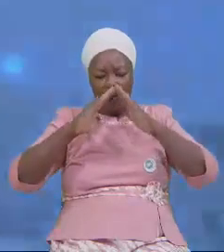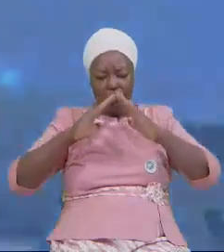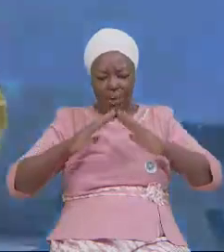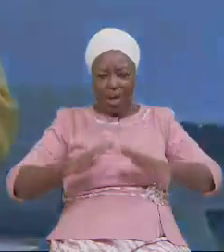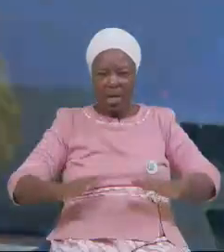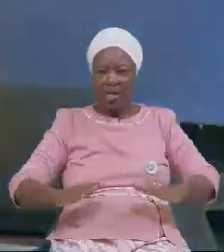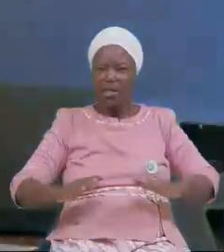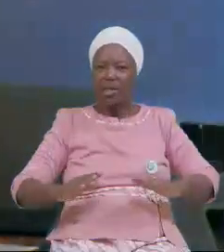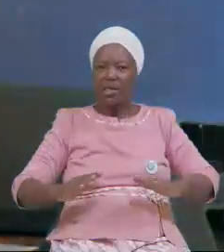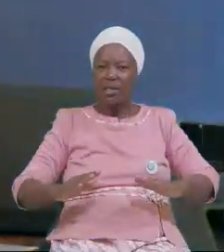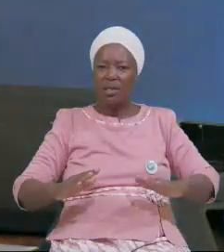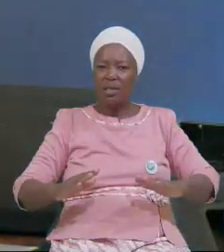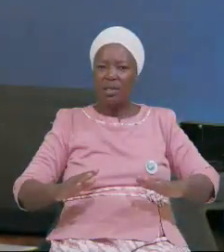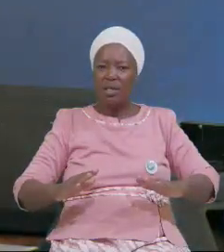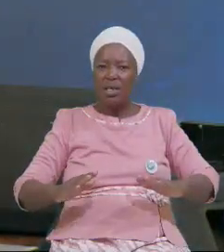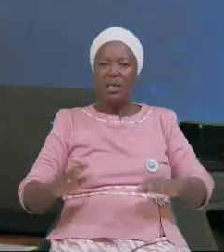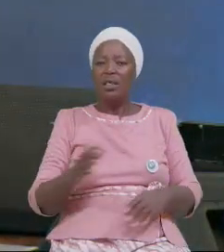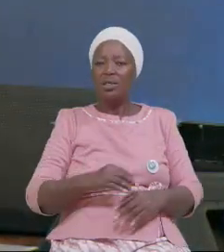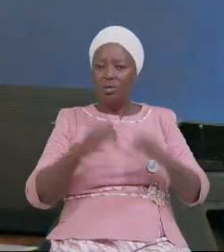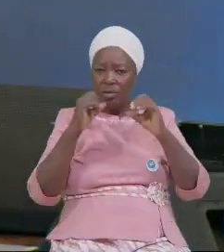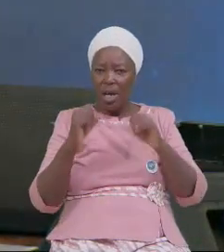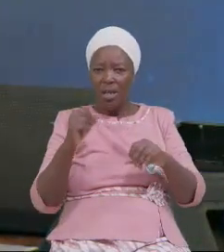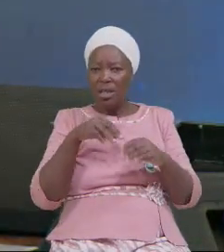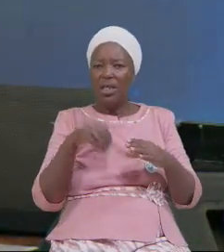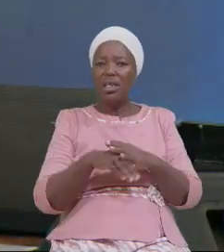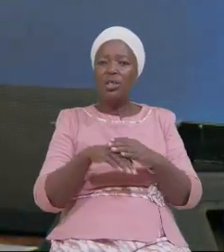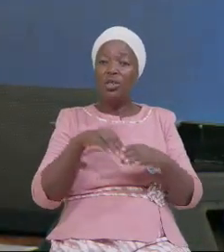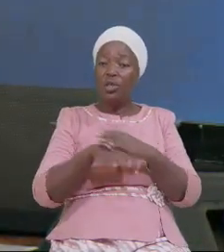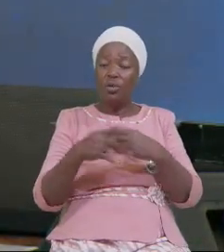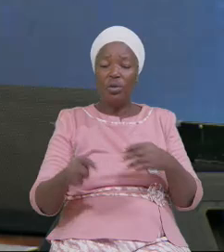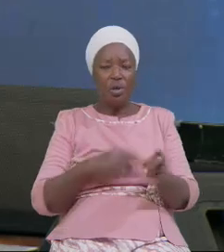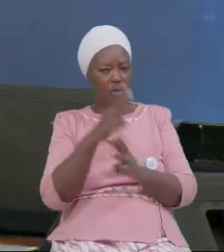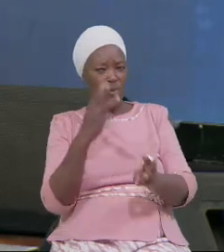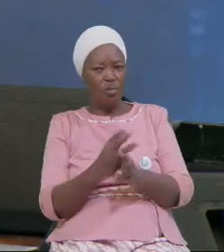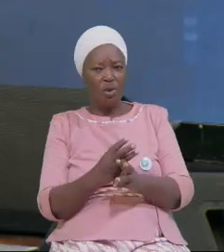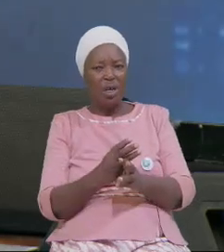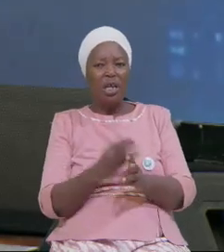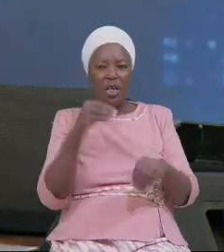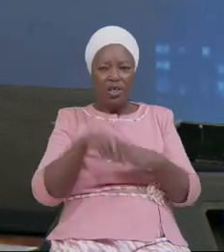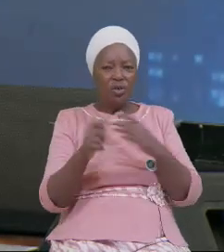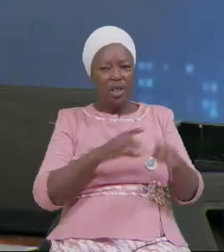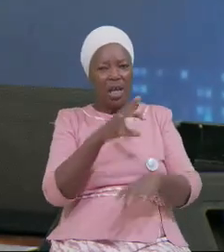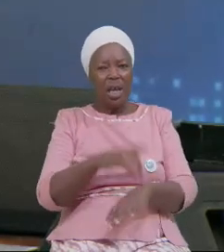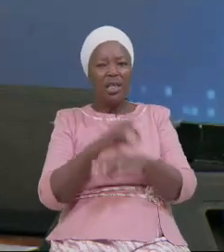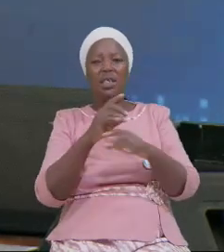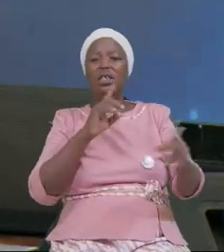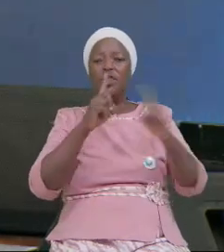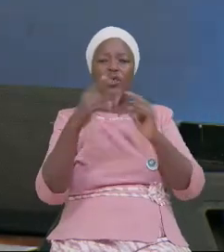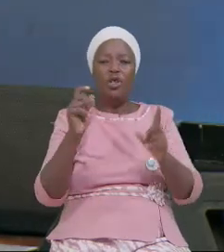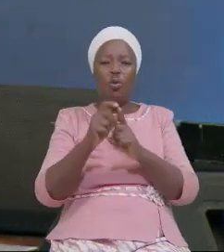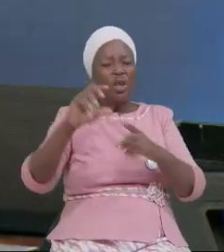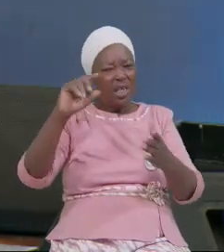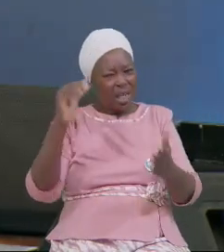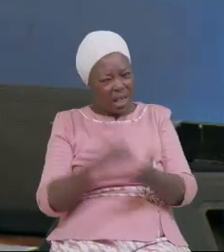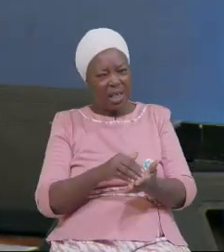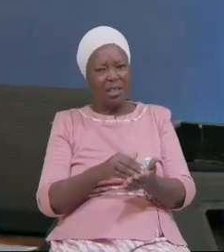stability, solidity into the world, into the earth. Speak the word again, because